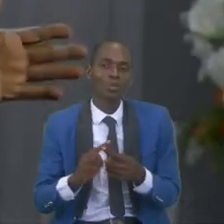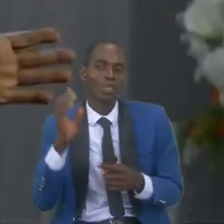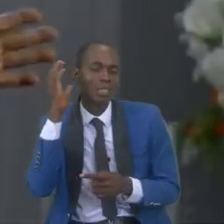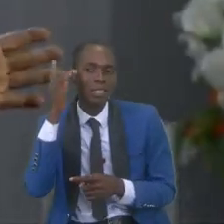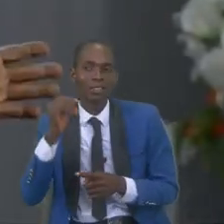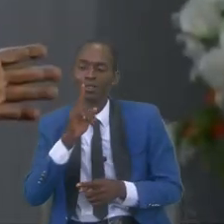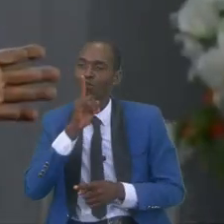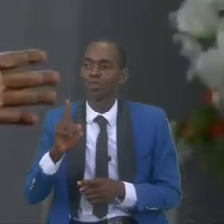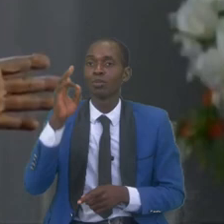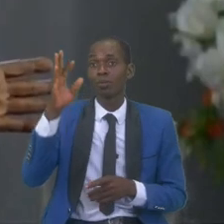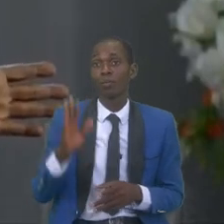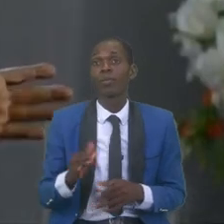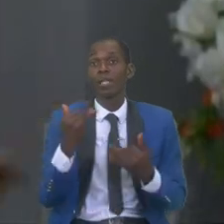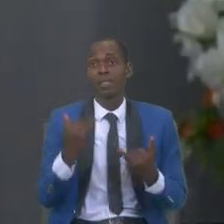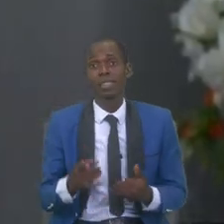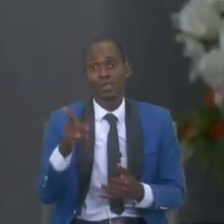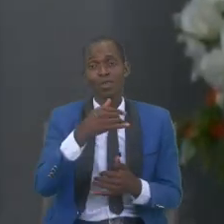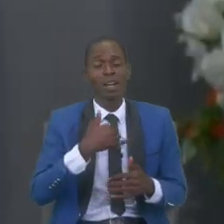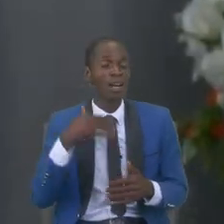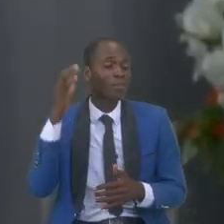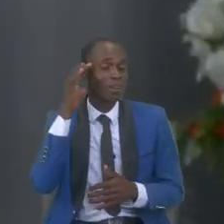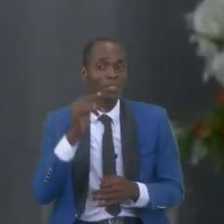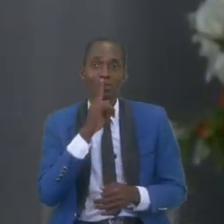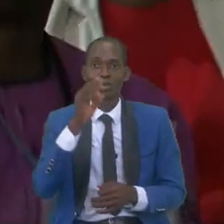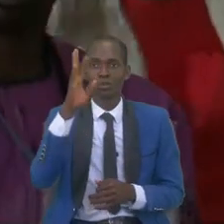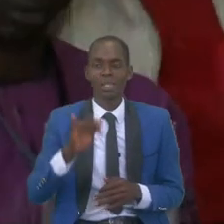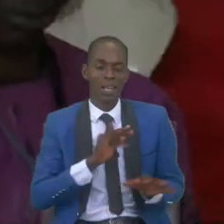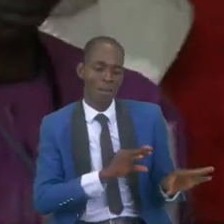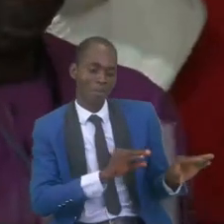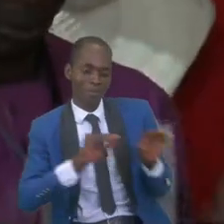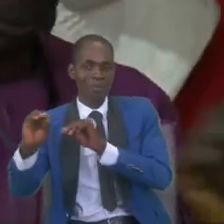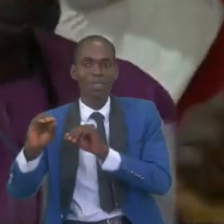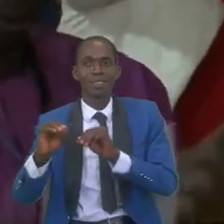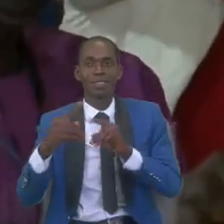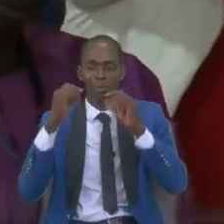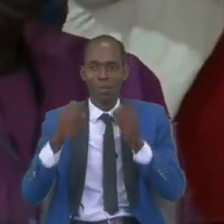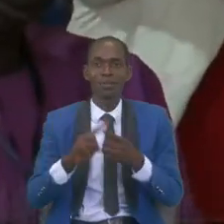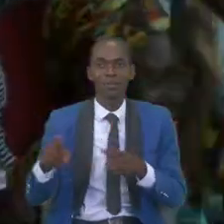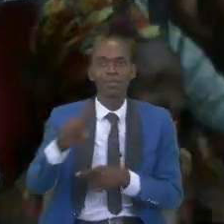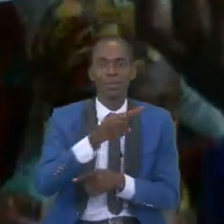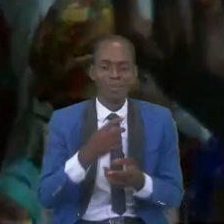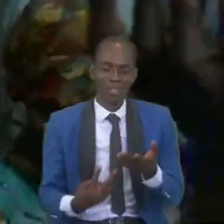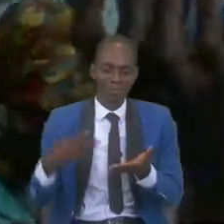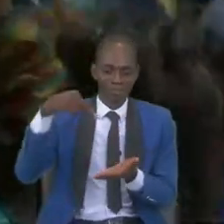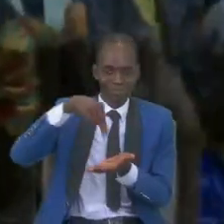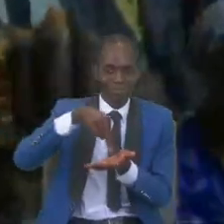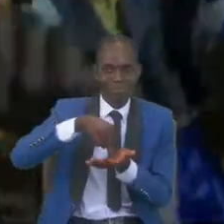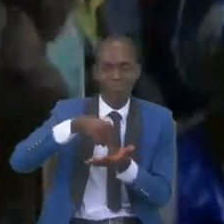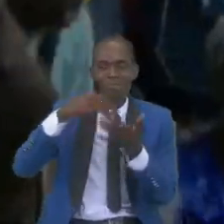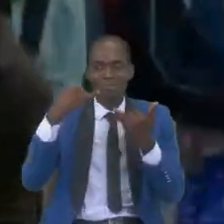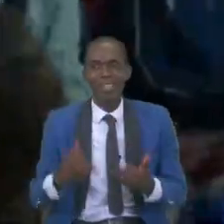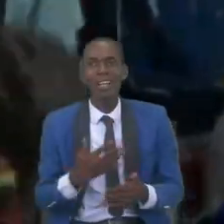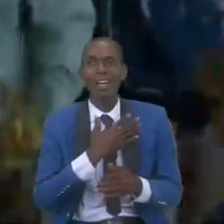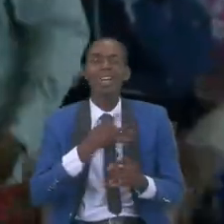Now you're listening to the official preacher. I pass the rest to you. Rise up now. Rise up now and tell the Lord,